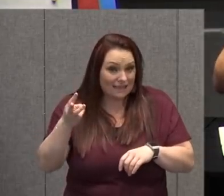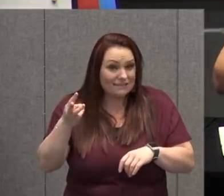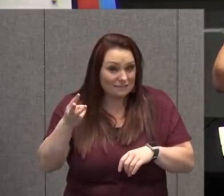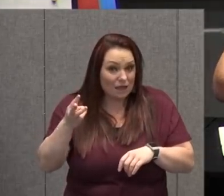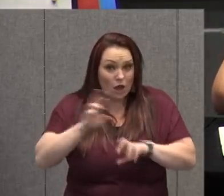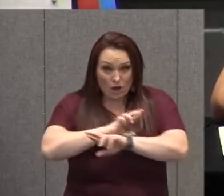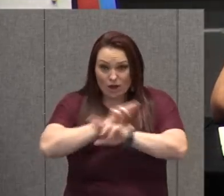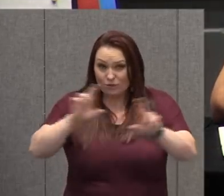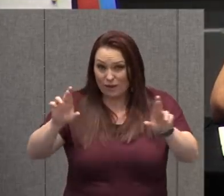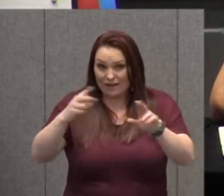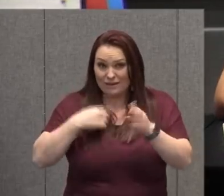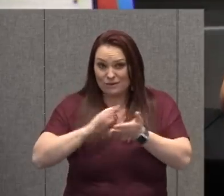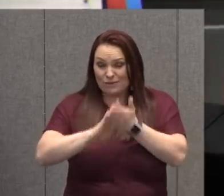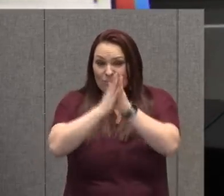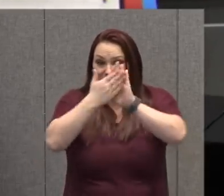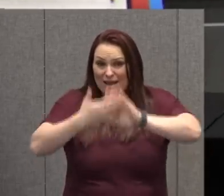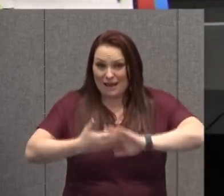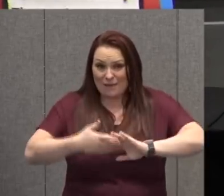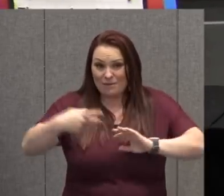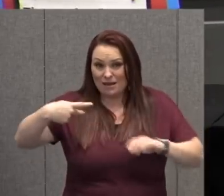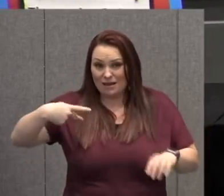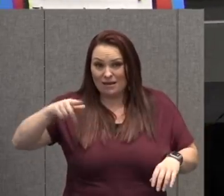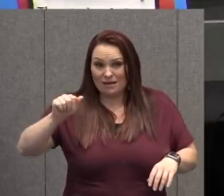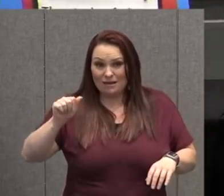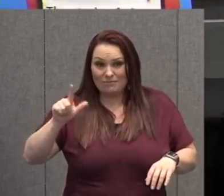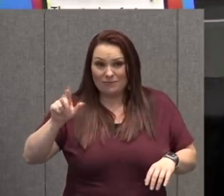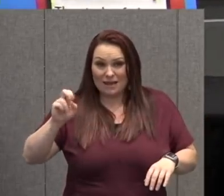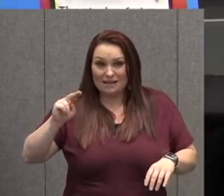study a little bit more about fossils?